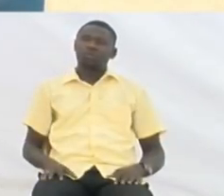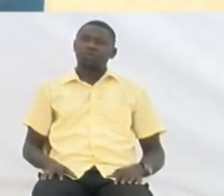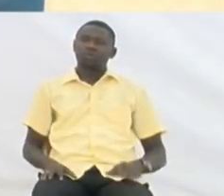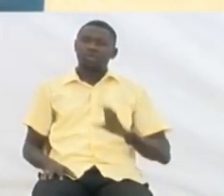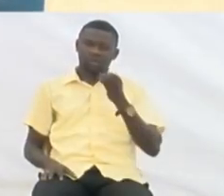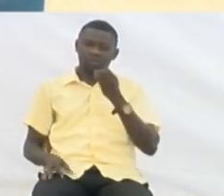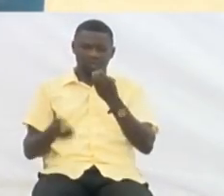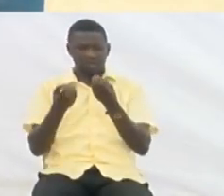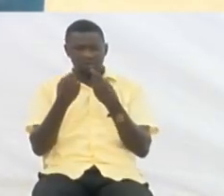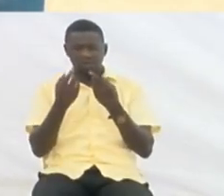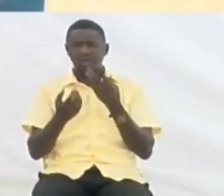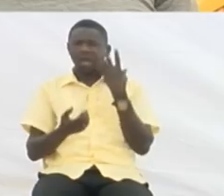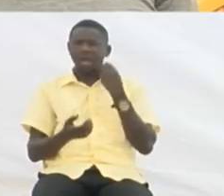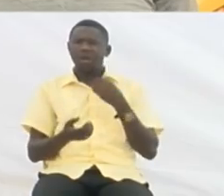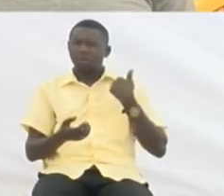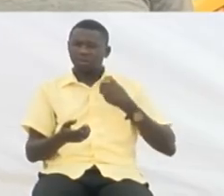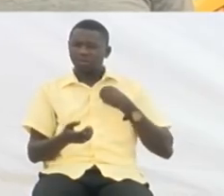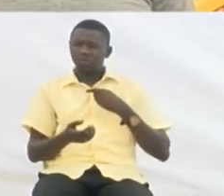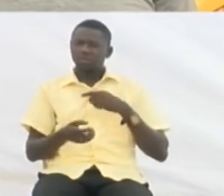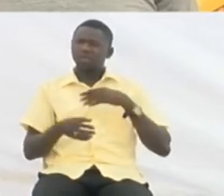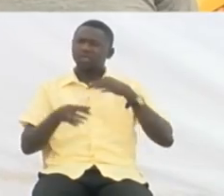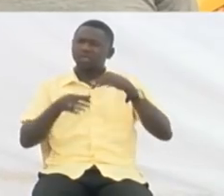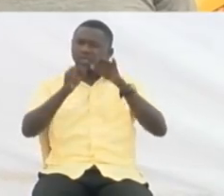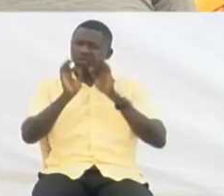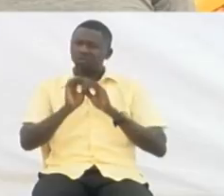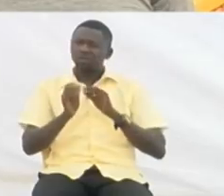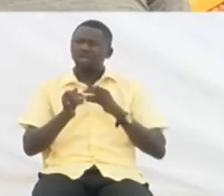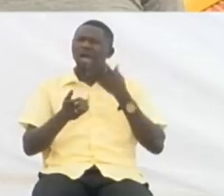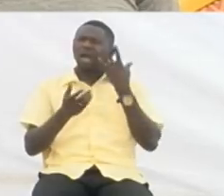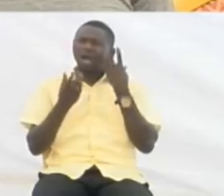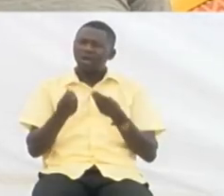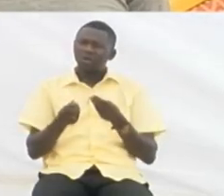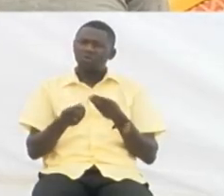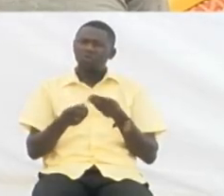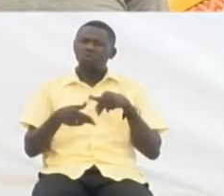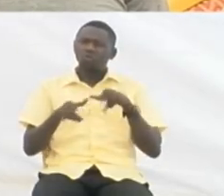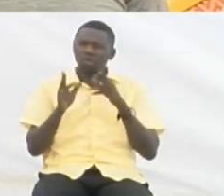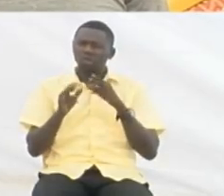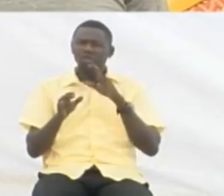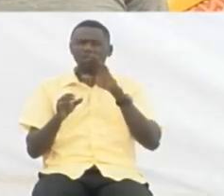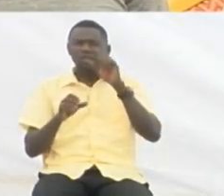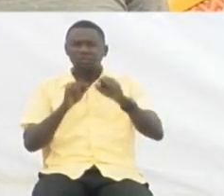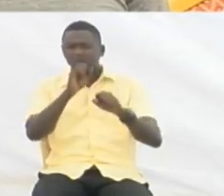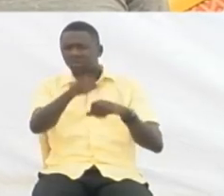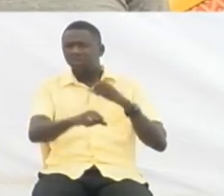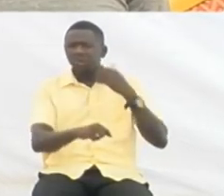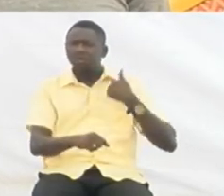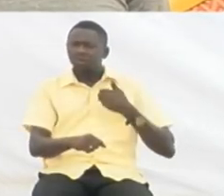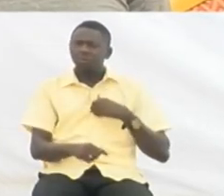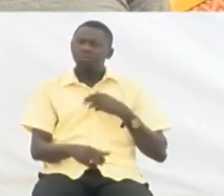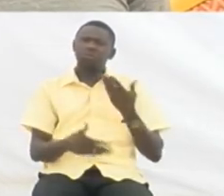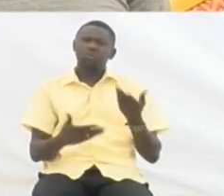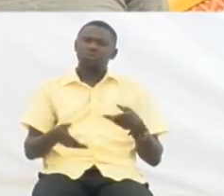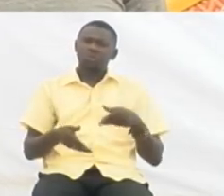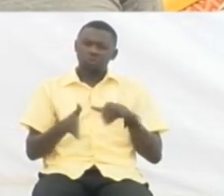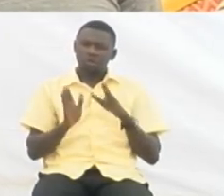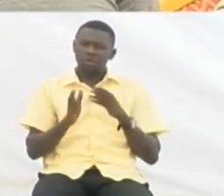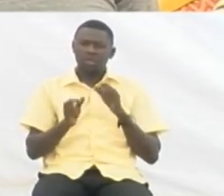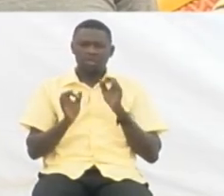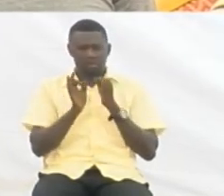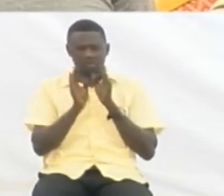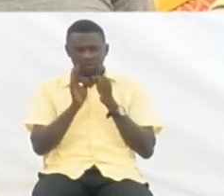taken? Tell us the process. Afonye silang ye molu muta nyadile muta nya o Kenya ufonye bang. Yo.